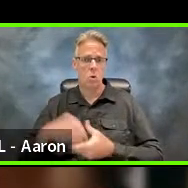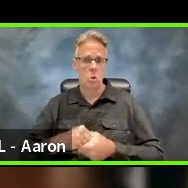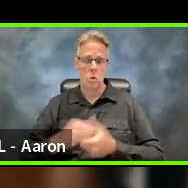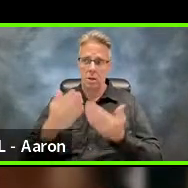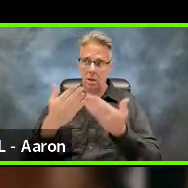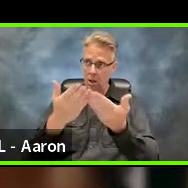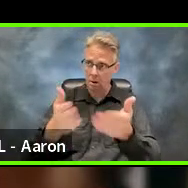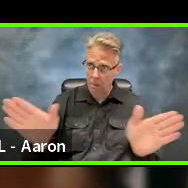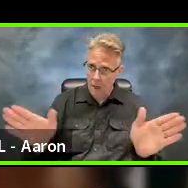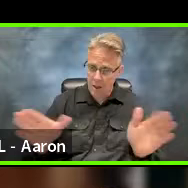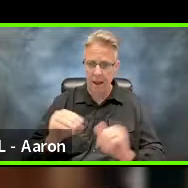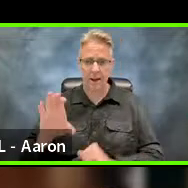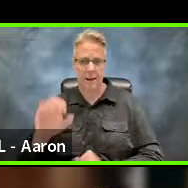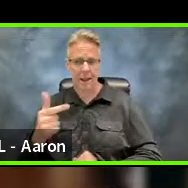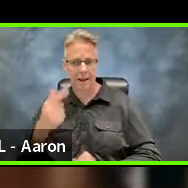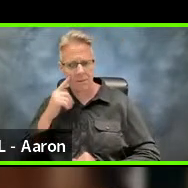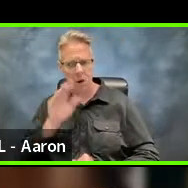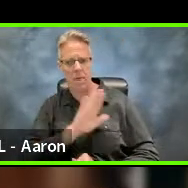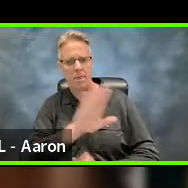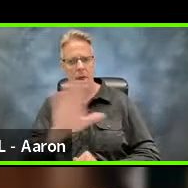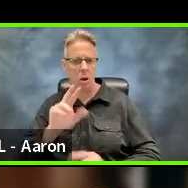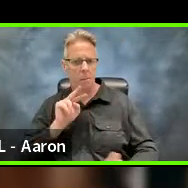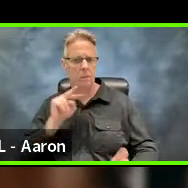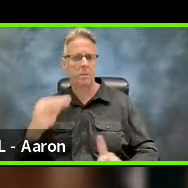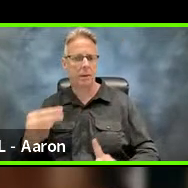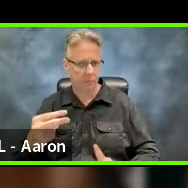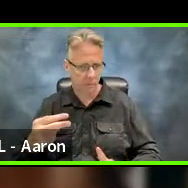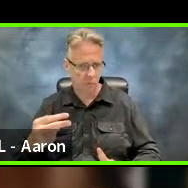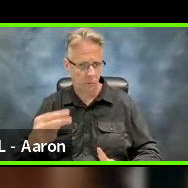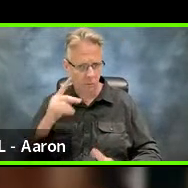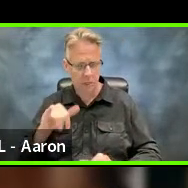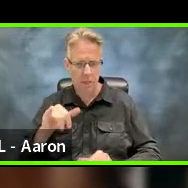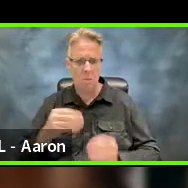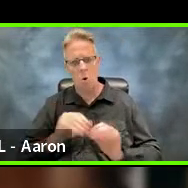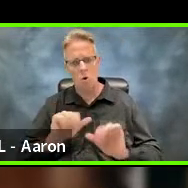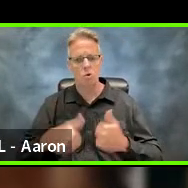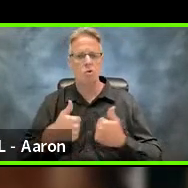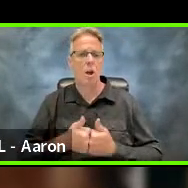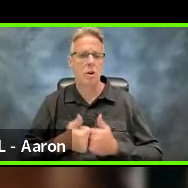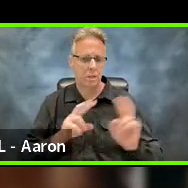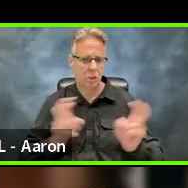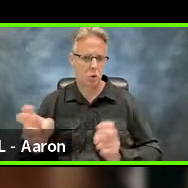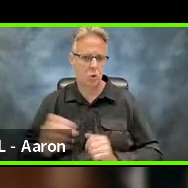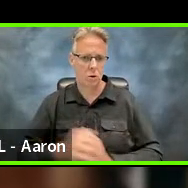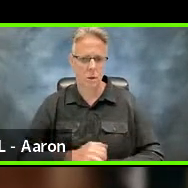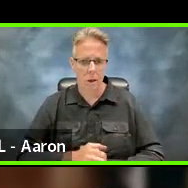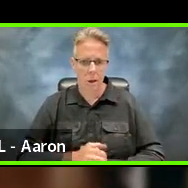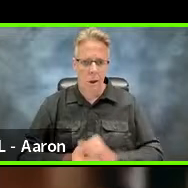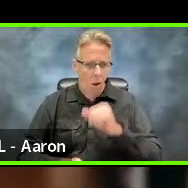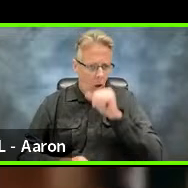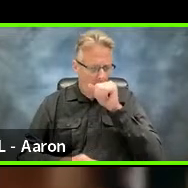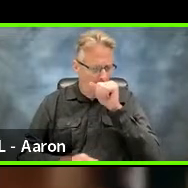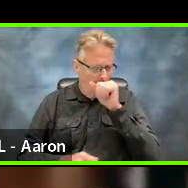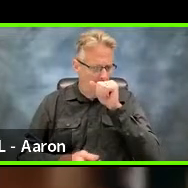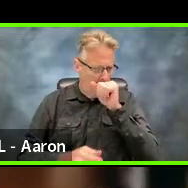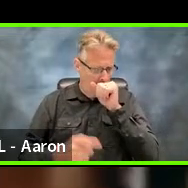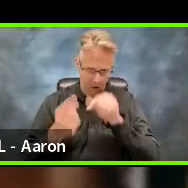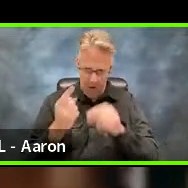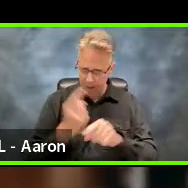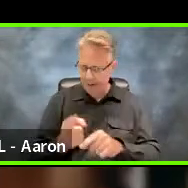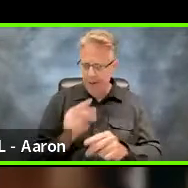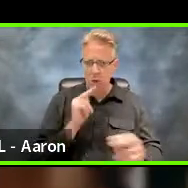certainly the CAG in their perspectives on these tougher issues. But yeah, it's a negotiation. It's